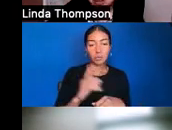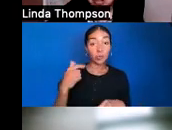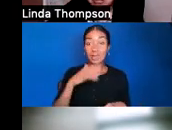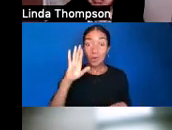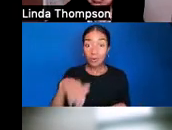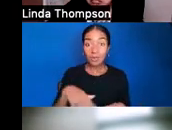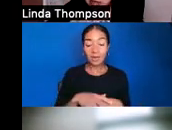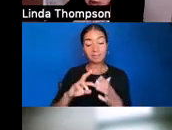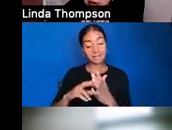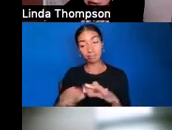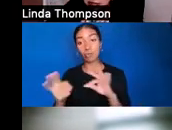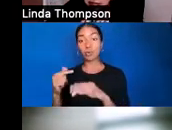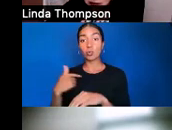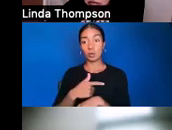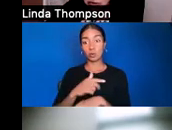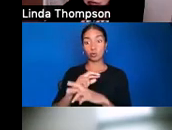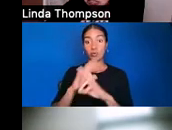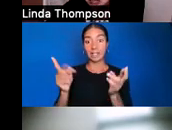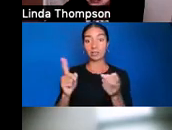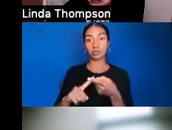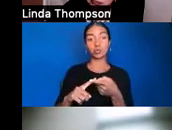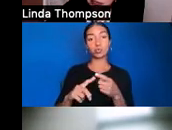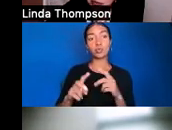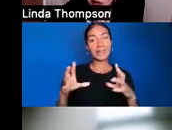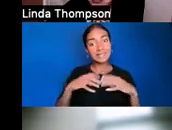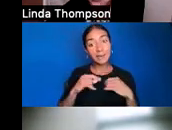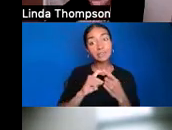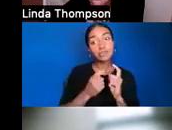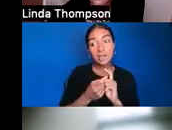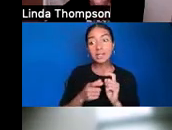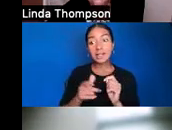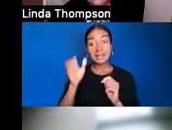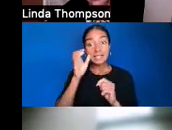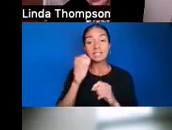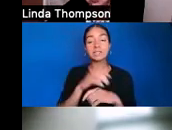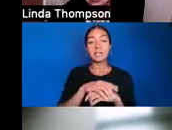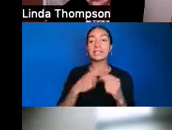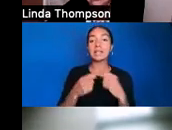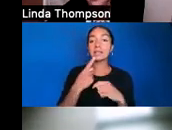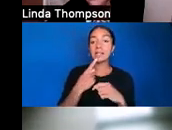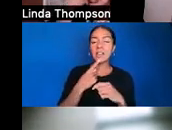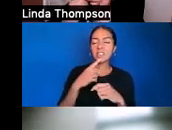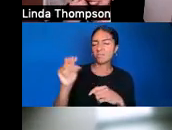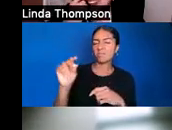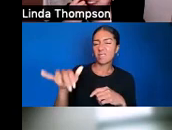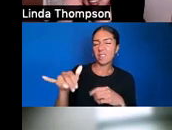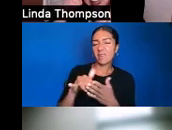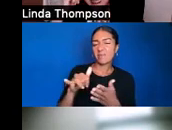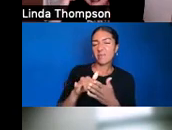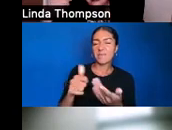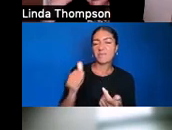to be ready to kind of accept change and listen instead of saying, no, that's never going to work.